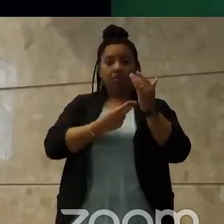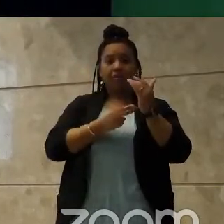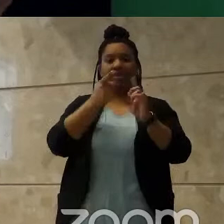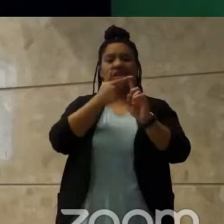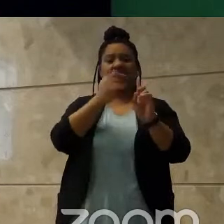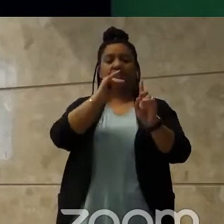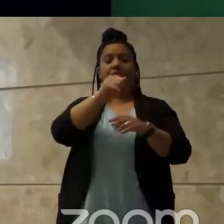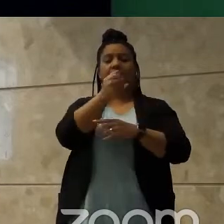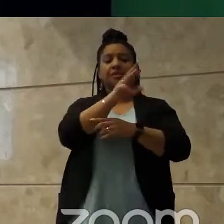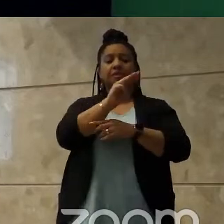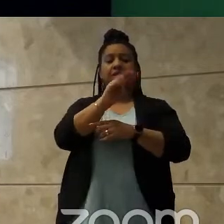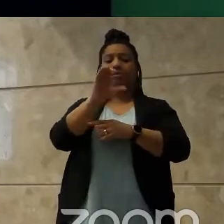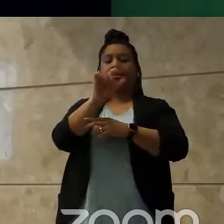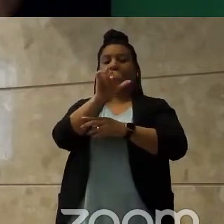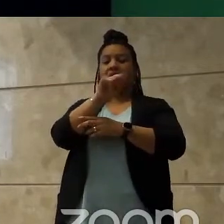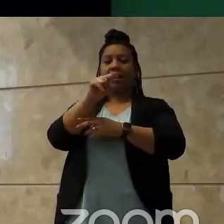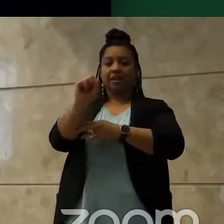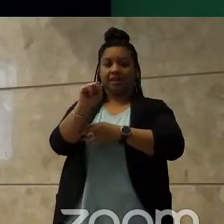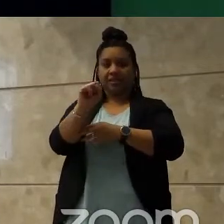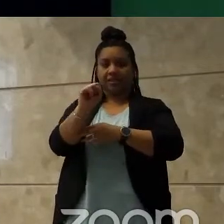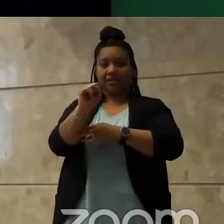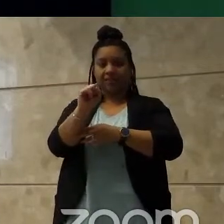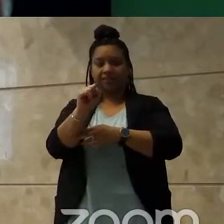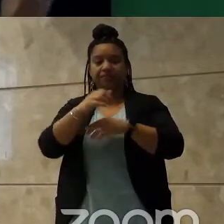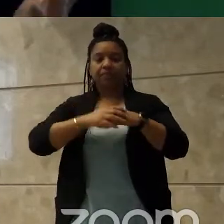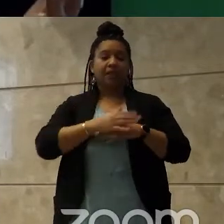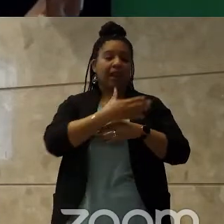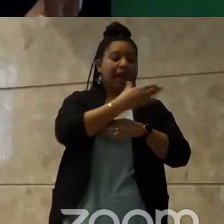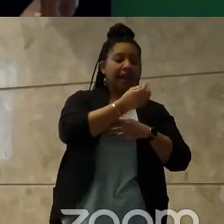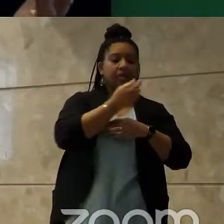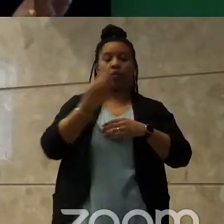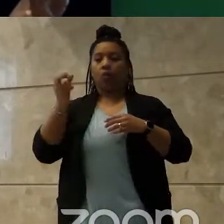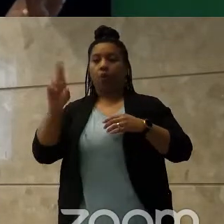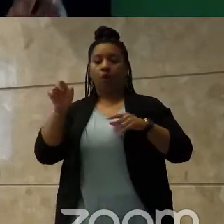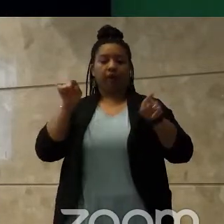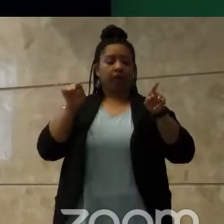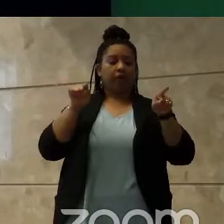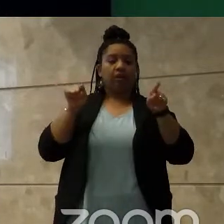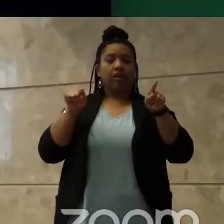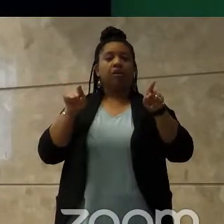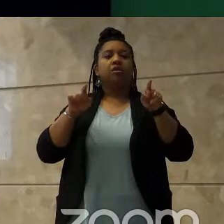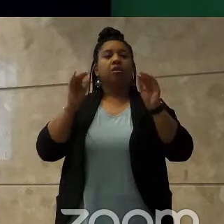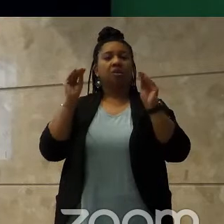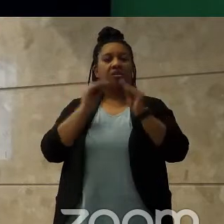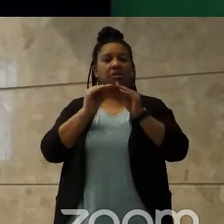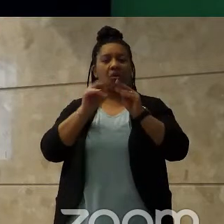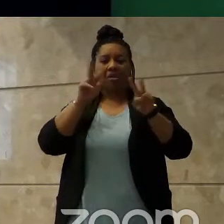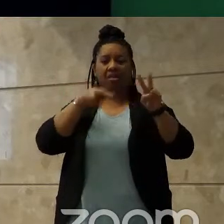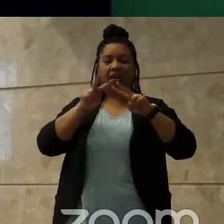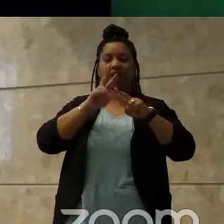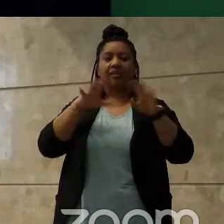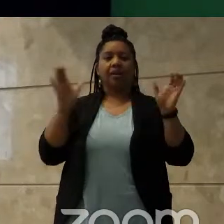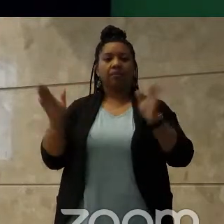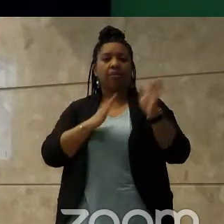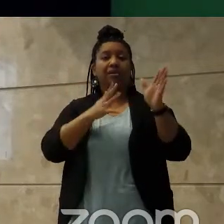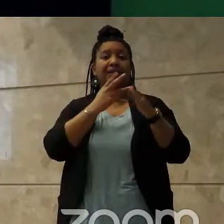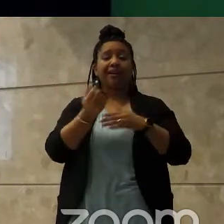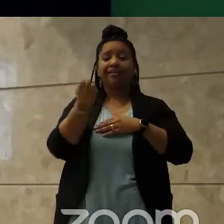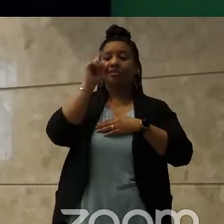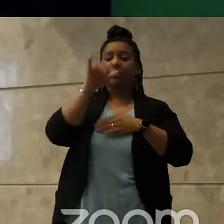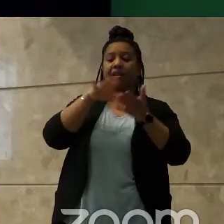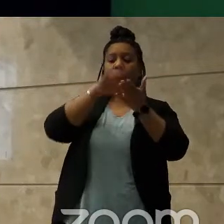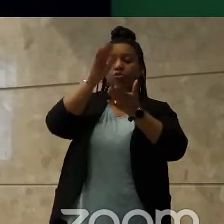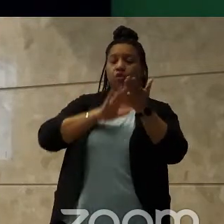his thing. Genius of the and versus tyranny of the or. So it's looking at the academic preparation and getting to know the student and the